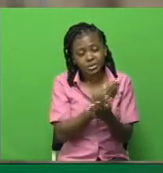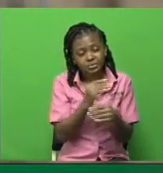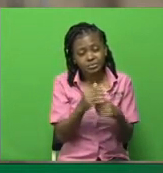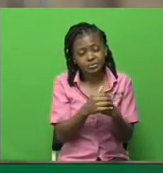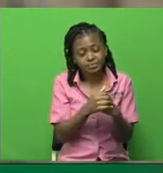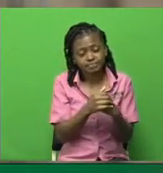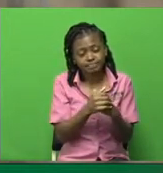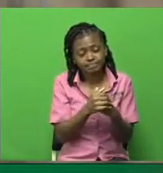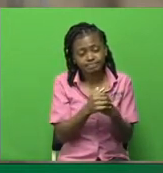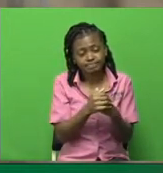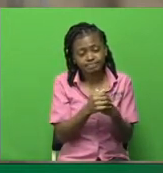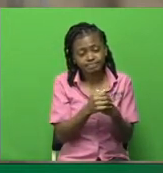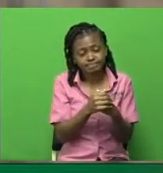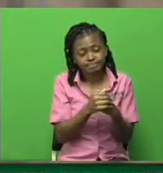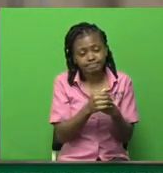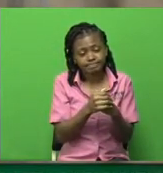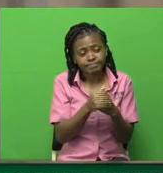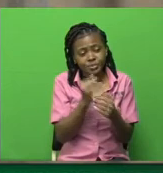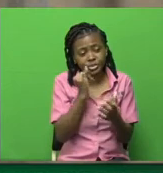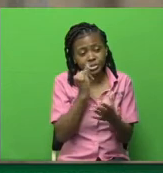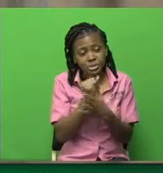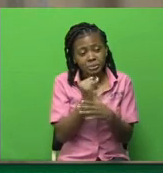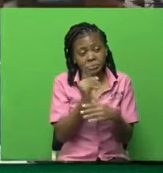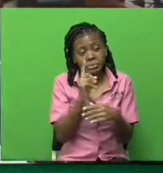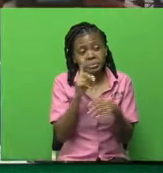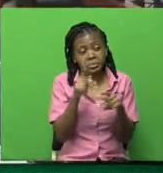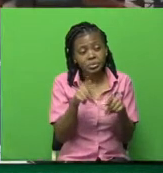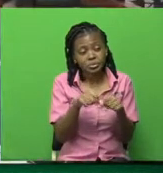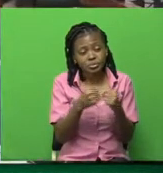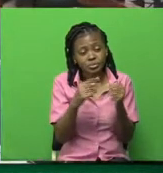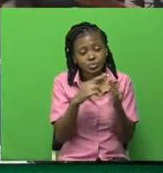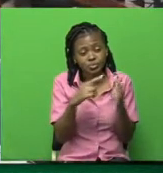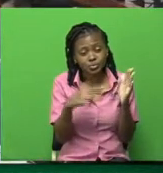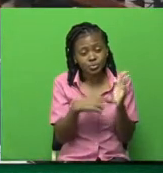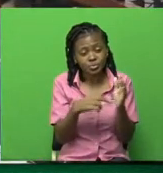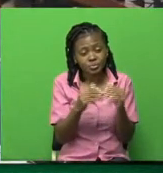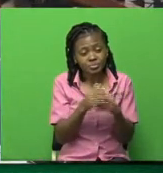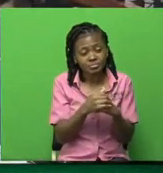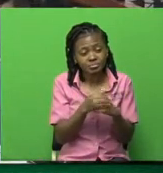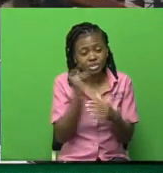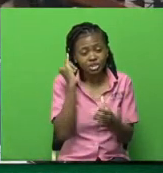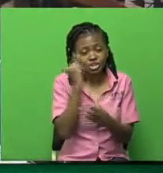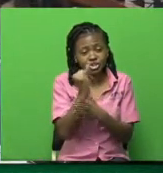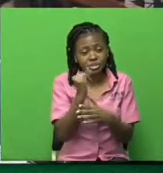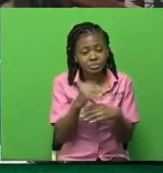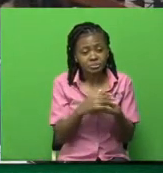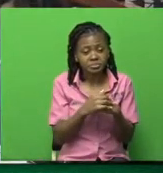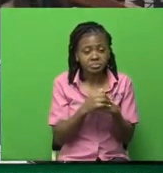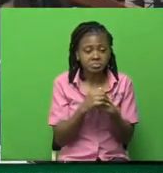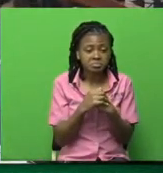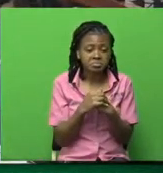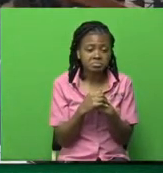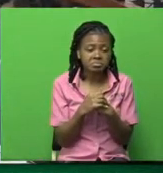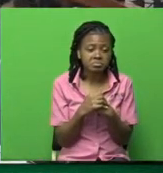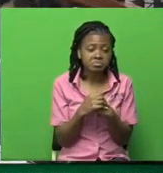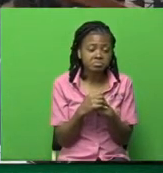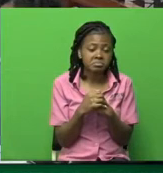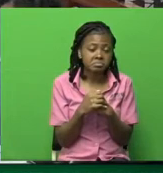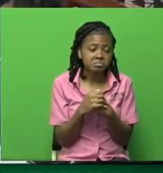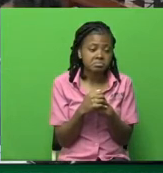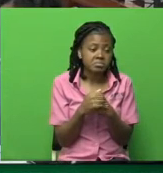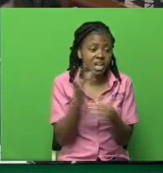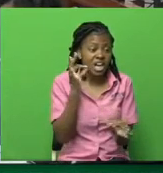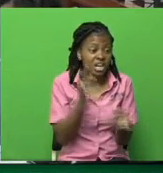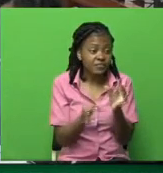53 won Madam speaker 53 1f if the members opposite cannot be